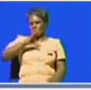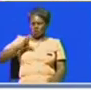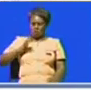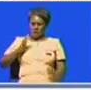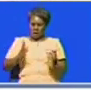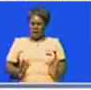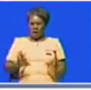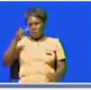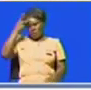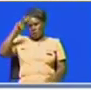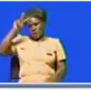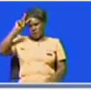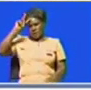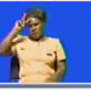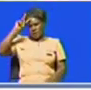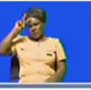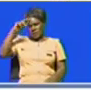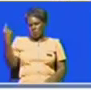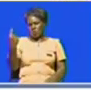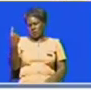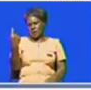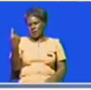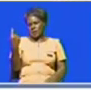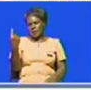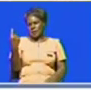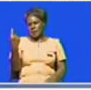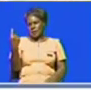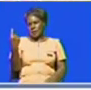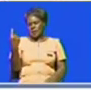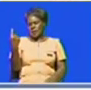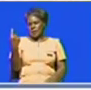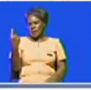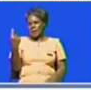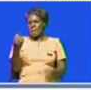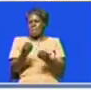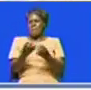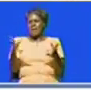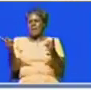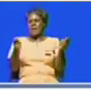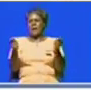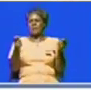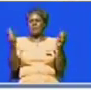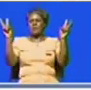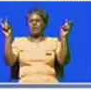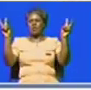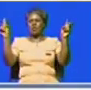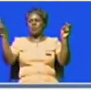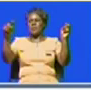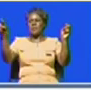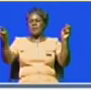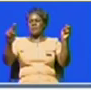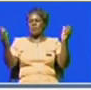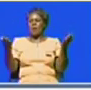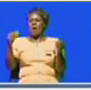policy, except sometimes they go into administrative matters, but they deal with policy. So to the extent that a lot of the administrative matters that went wrong